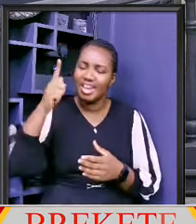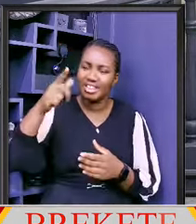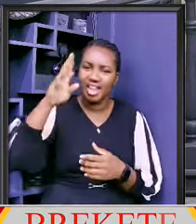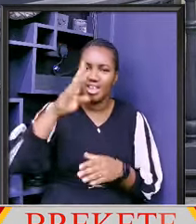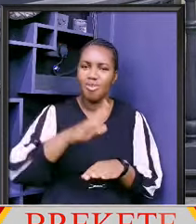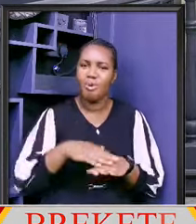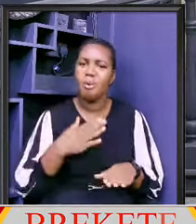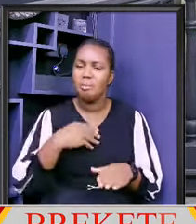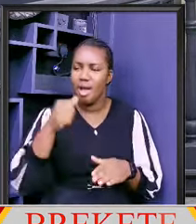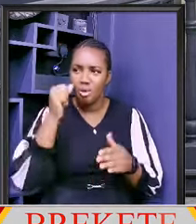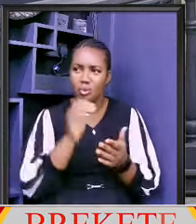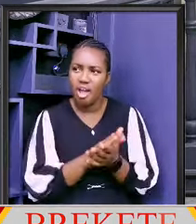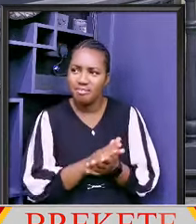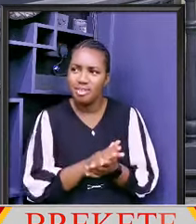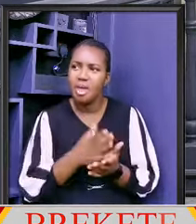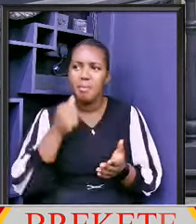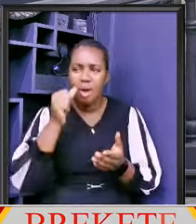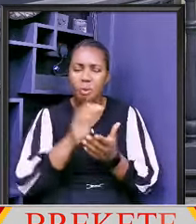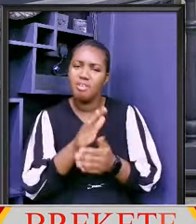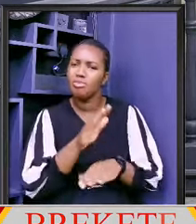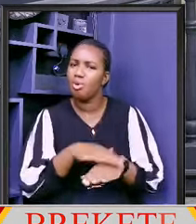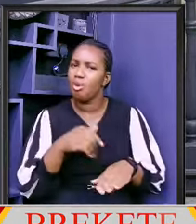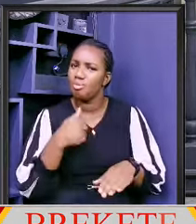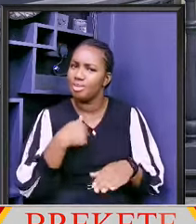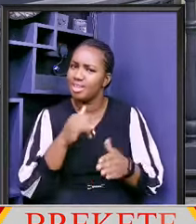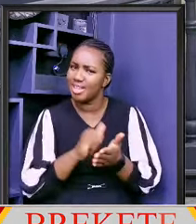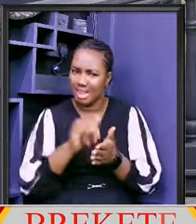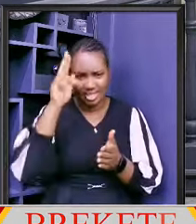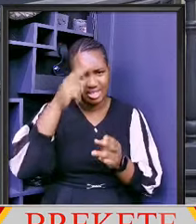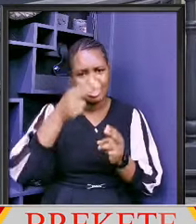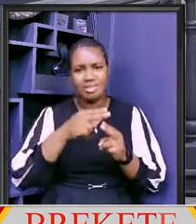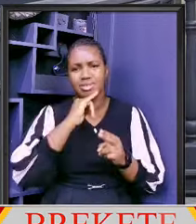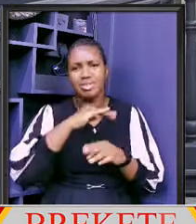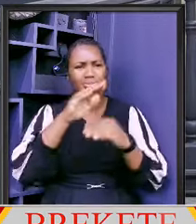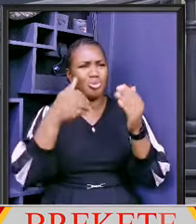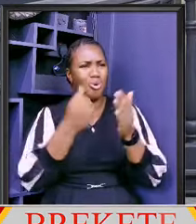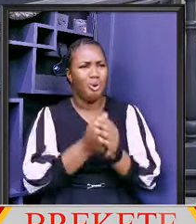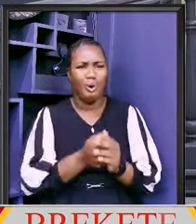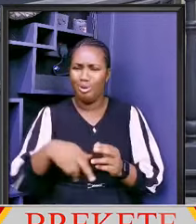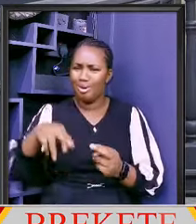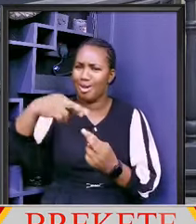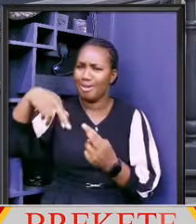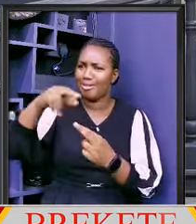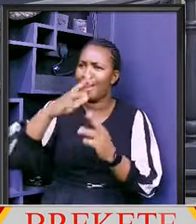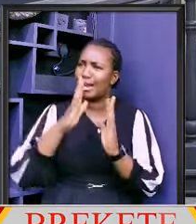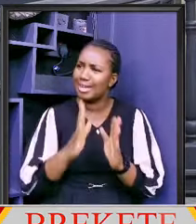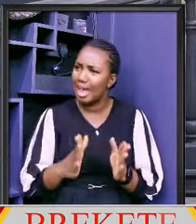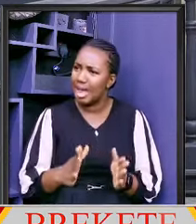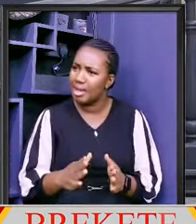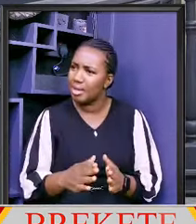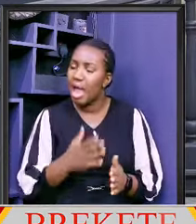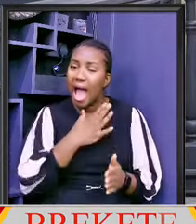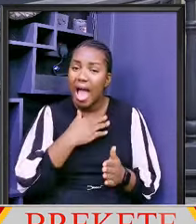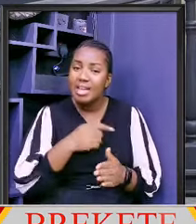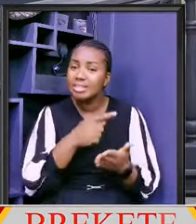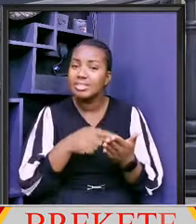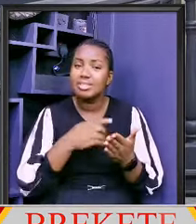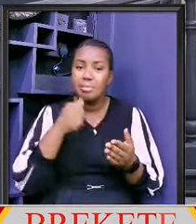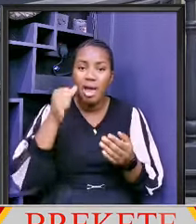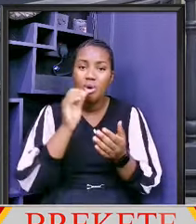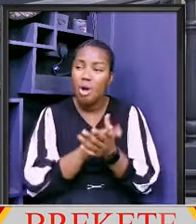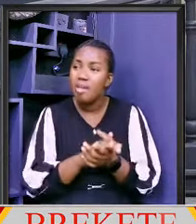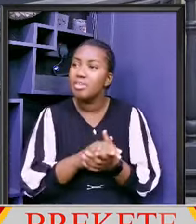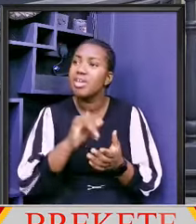my wife. My wife called me. He said, "Somebody called him. Say he's Oranda by name." He said, "Who is Oranda?" And this, my wife is somebody that always